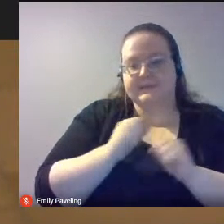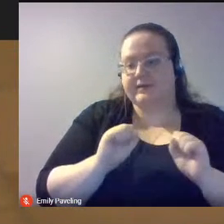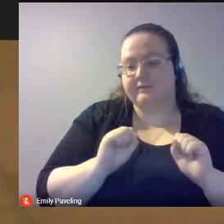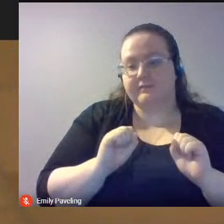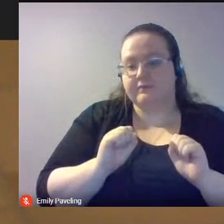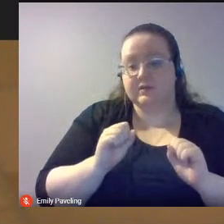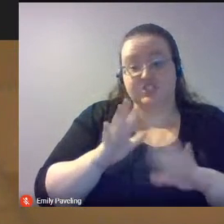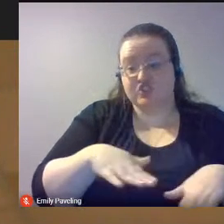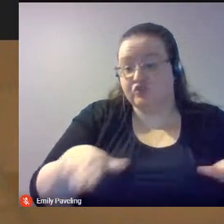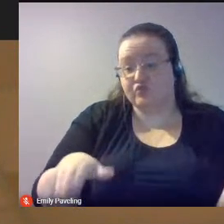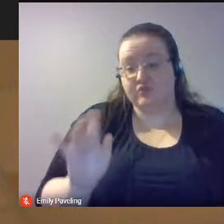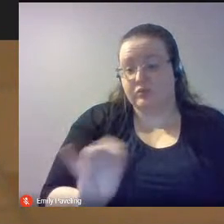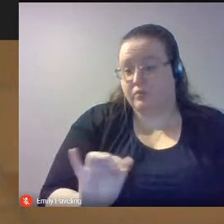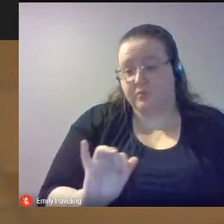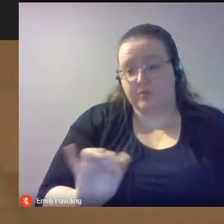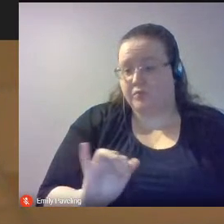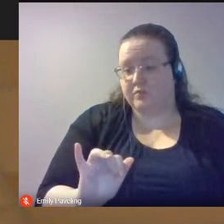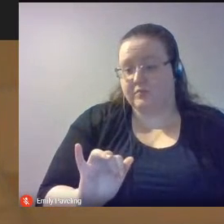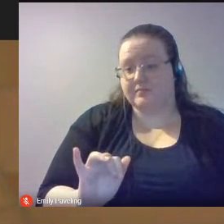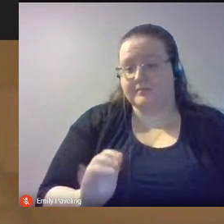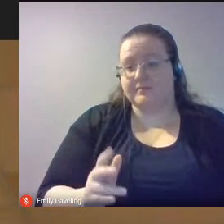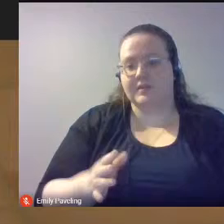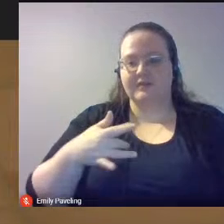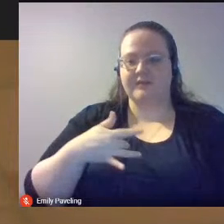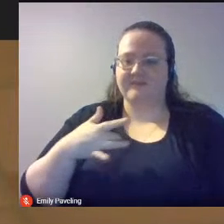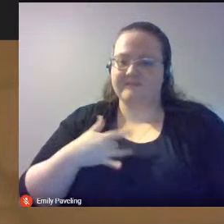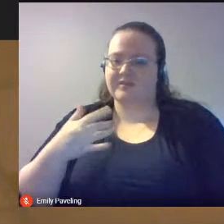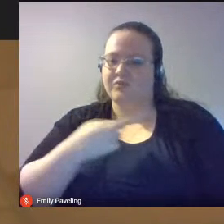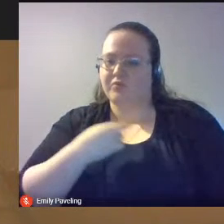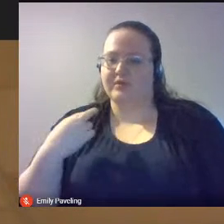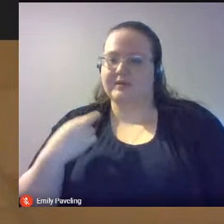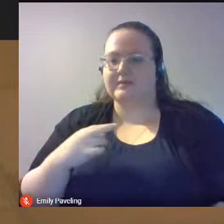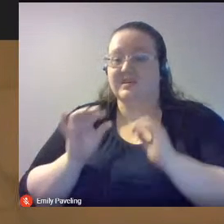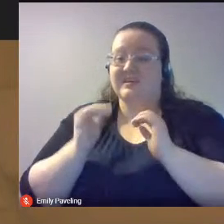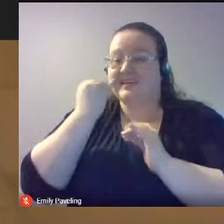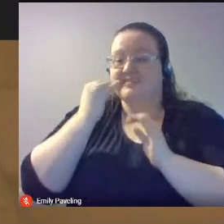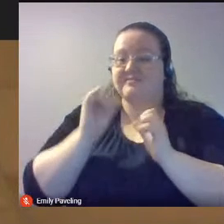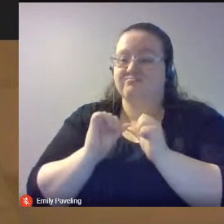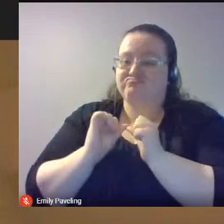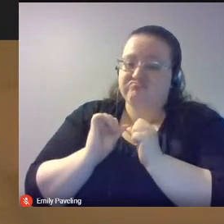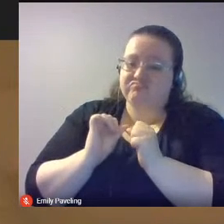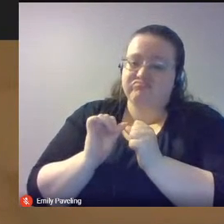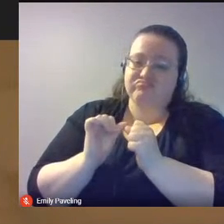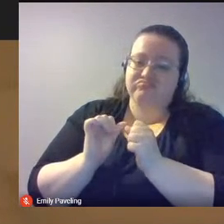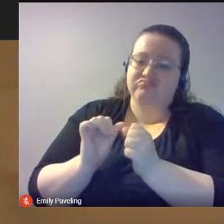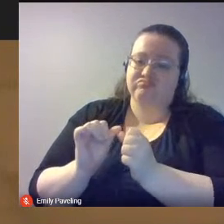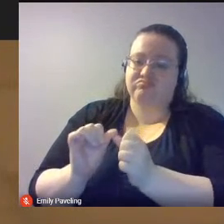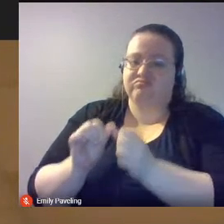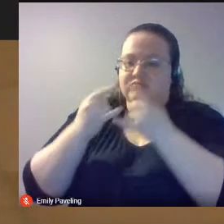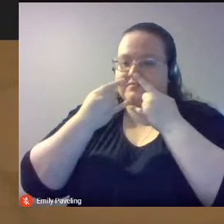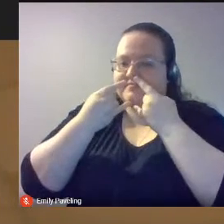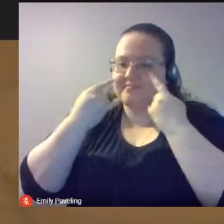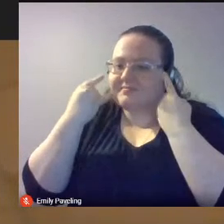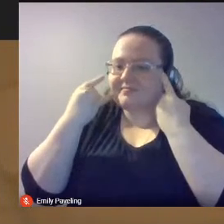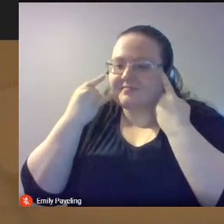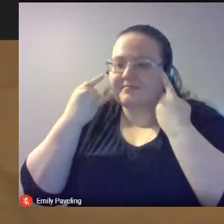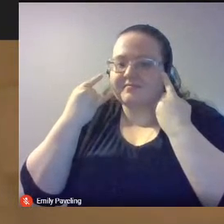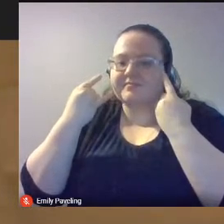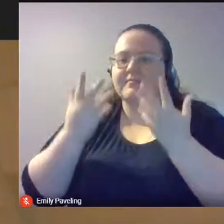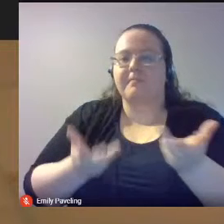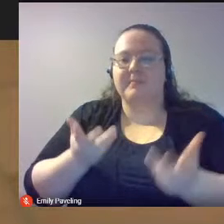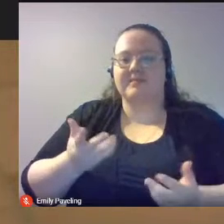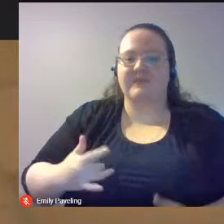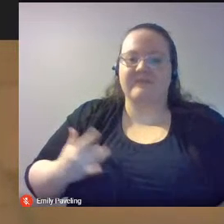children. In terms of risks, continuous mask use may be associated with certain facial things like